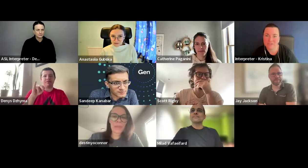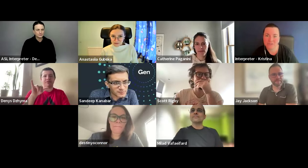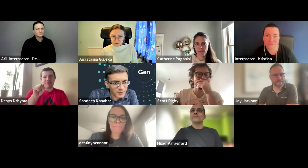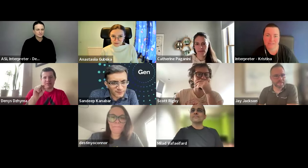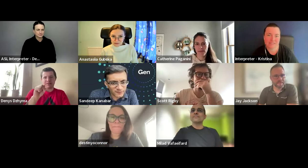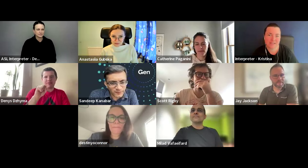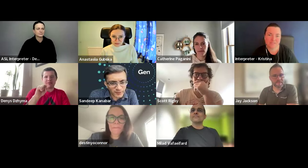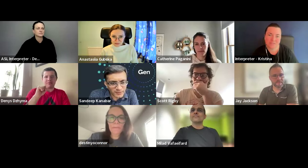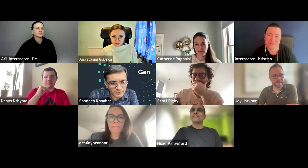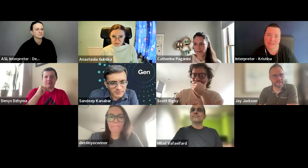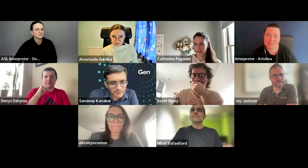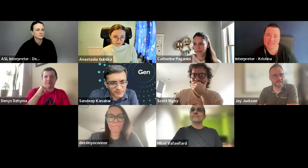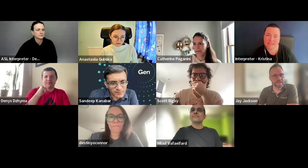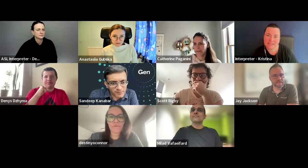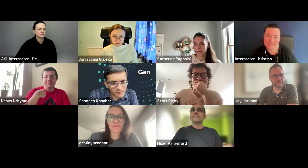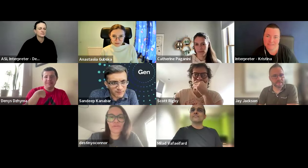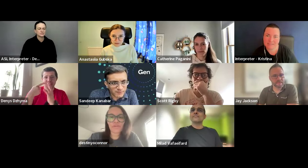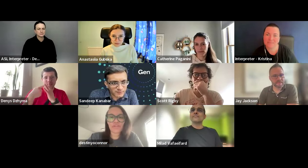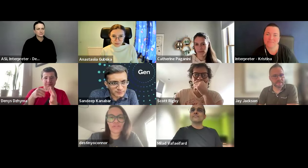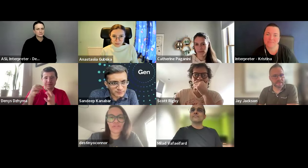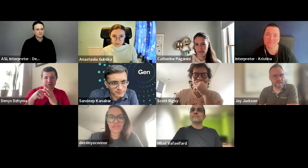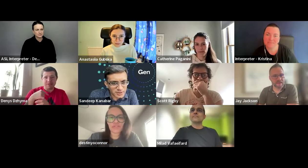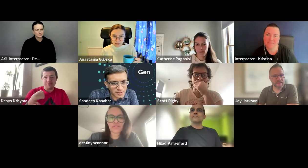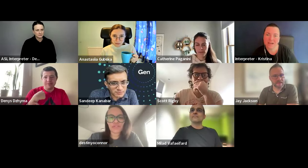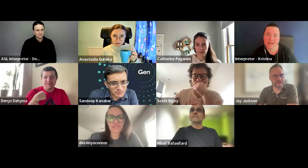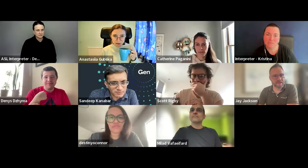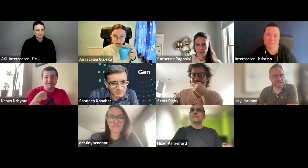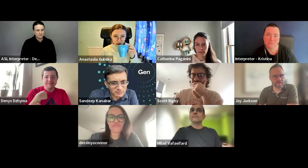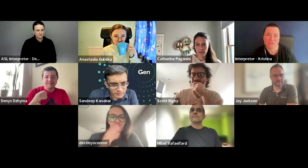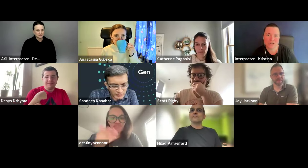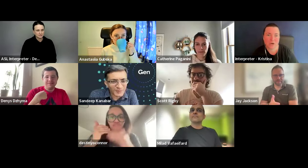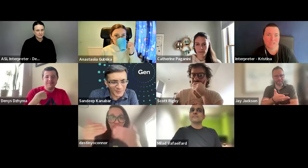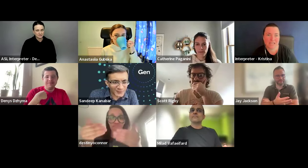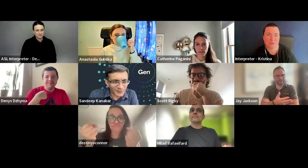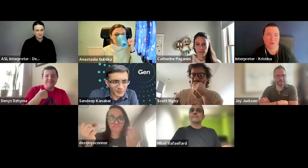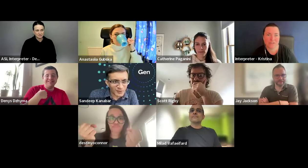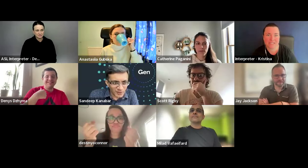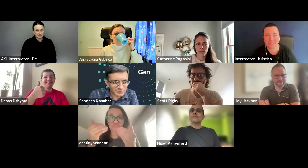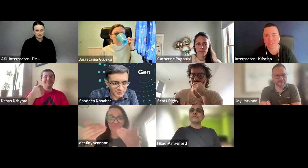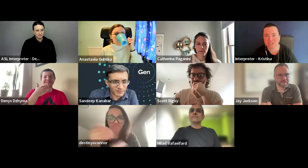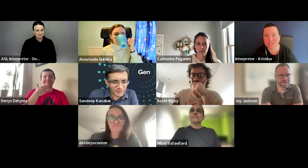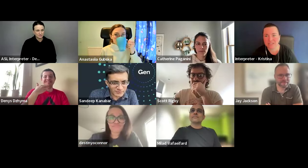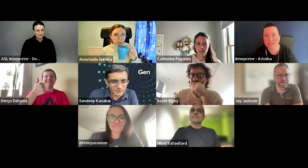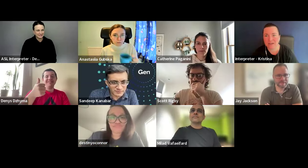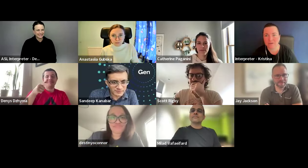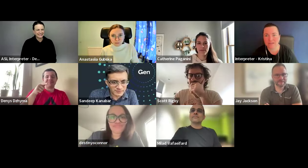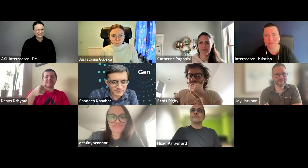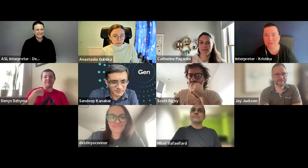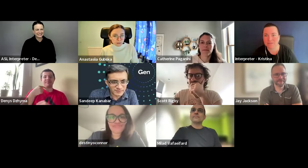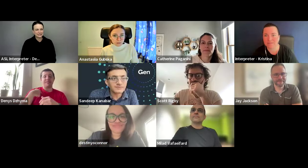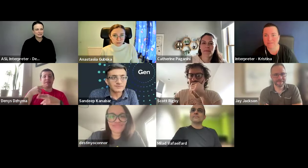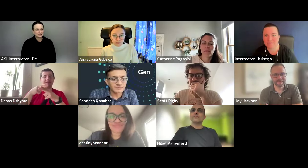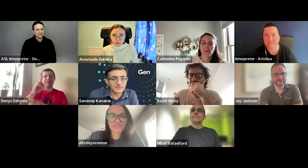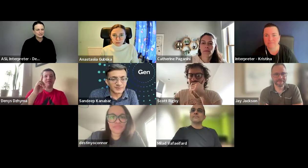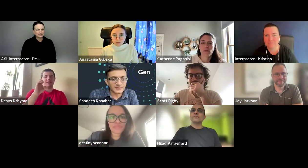I can introduce myself. My name is Dennis. Should I go into any more of an explanation? Yeah, go ahead.